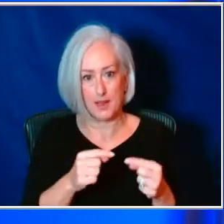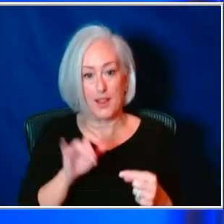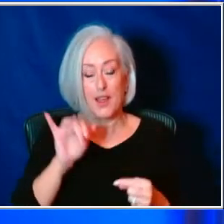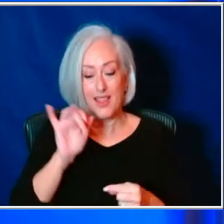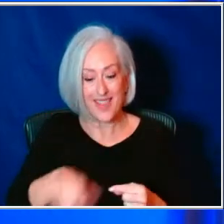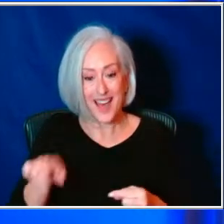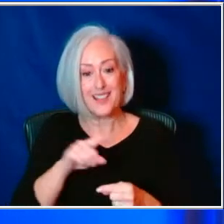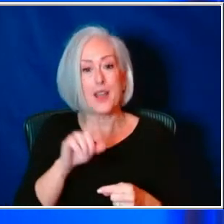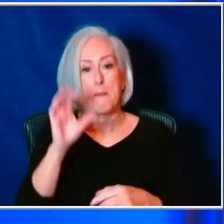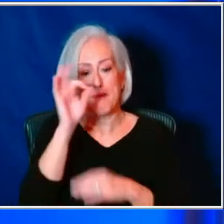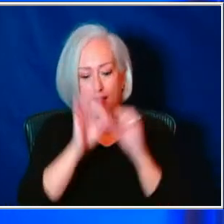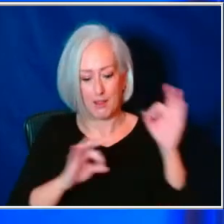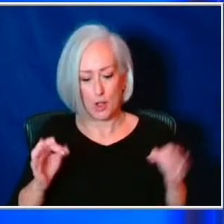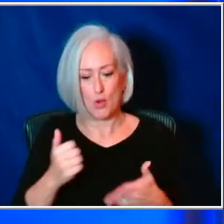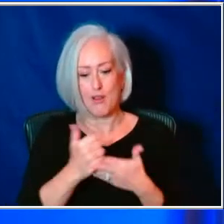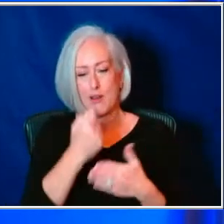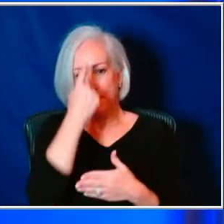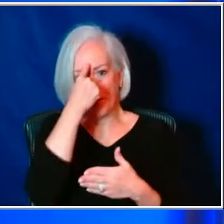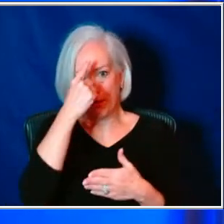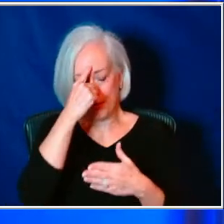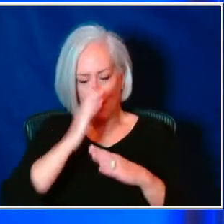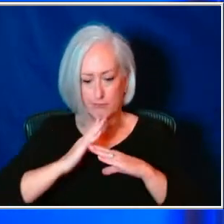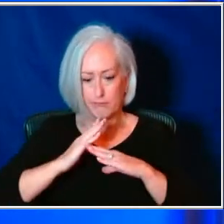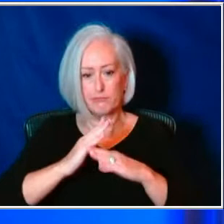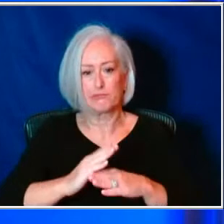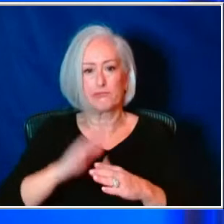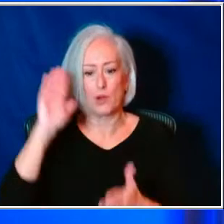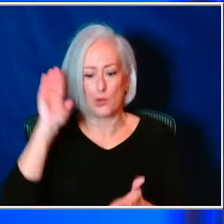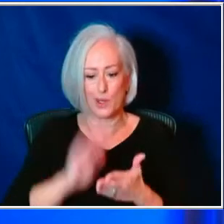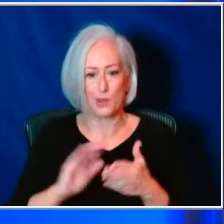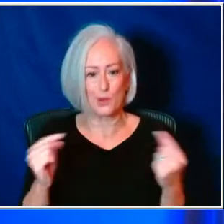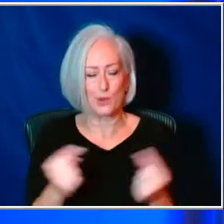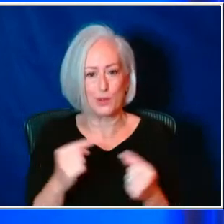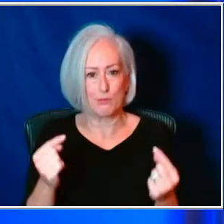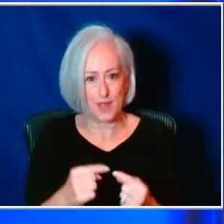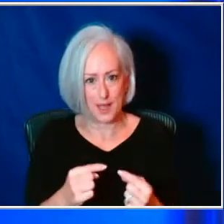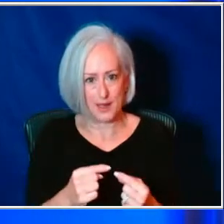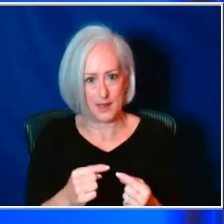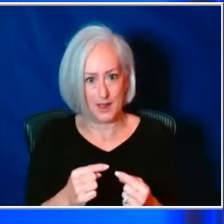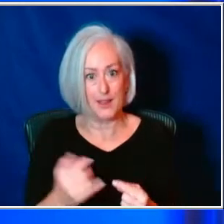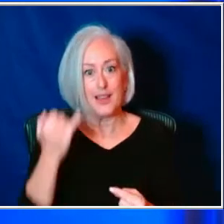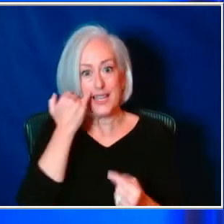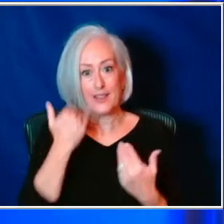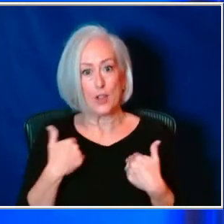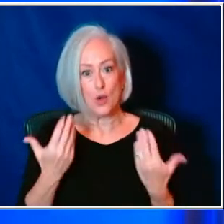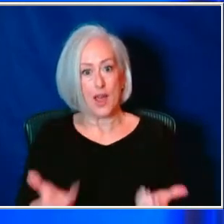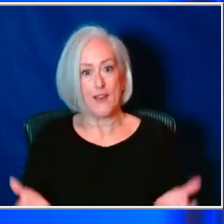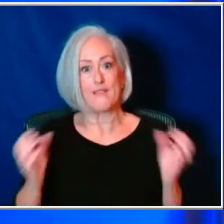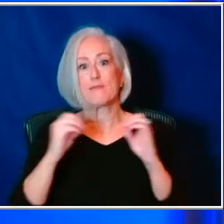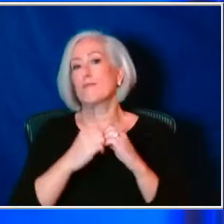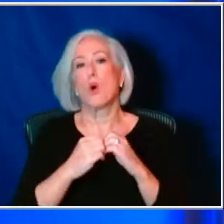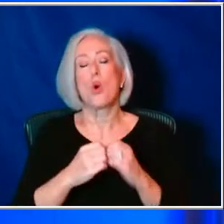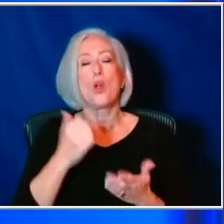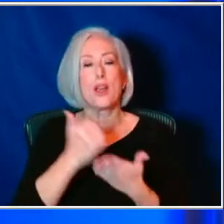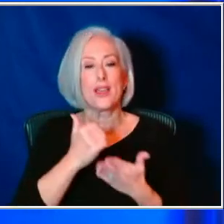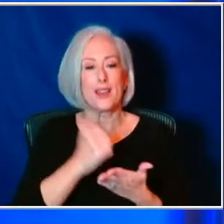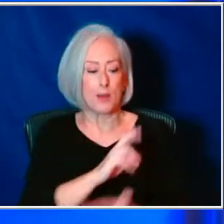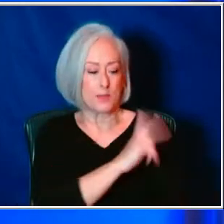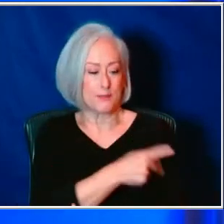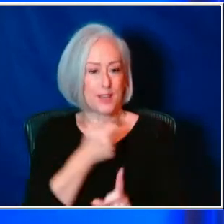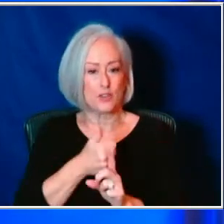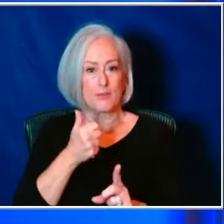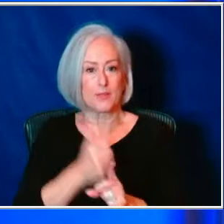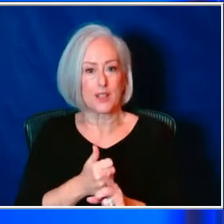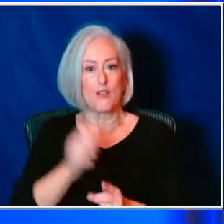the brain inhibit or dampen pain. So by having more of them, it helps the patient have less severe pain and